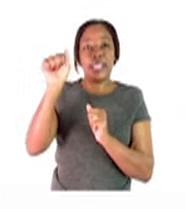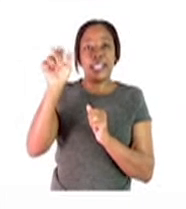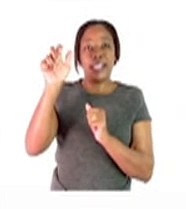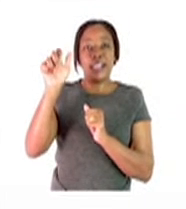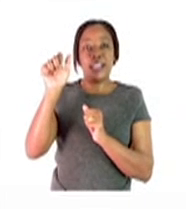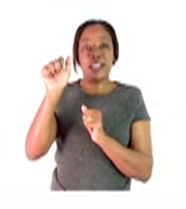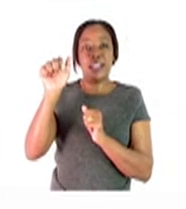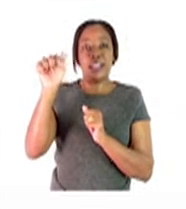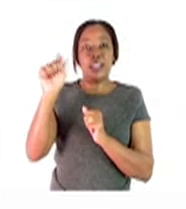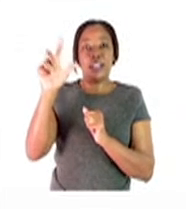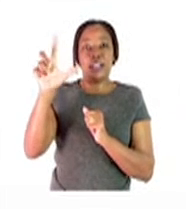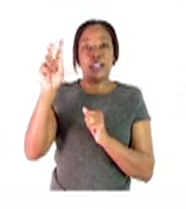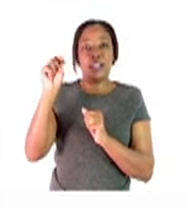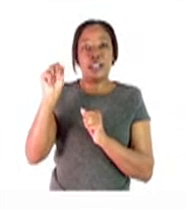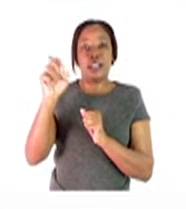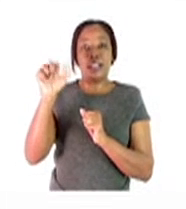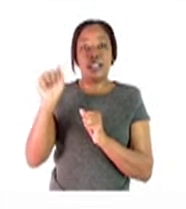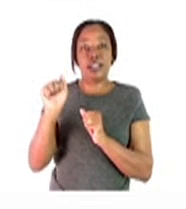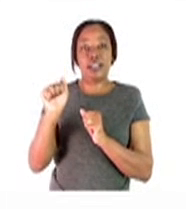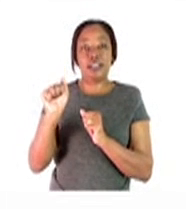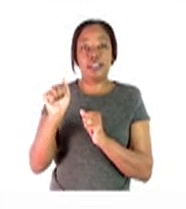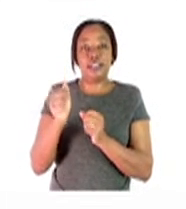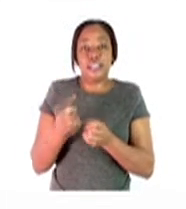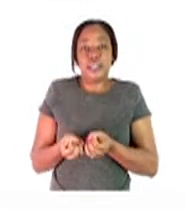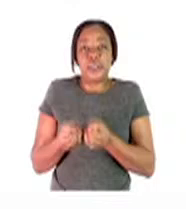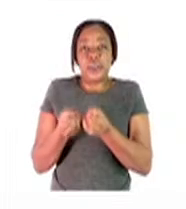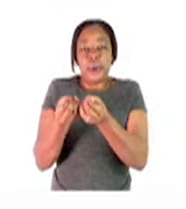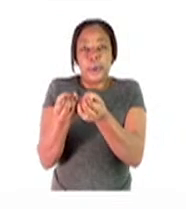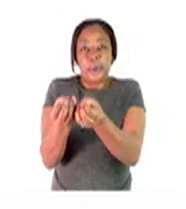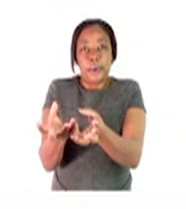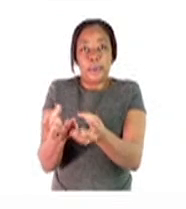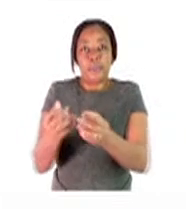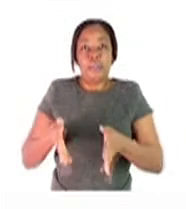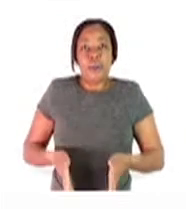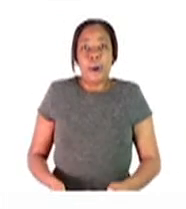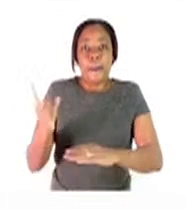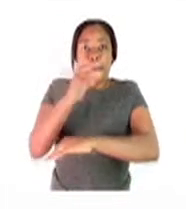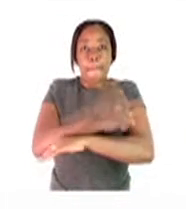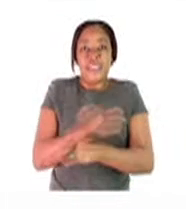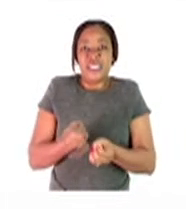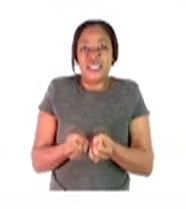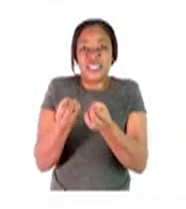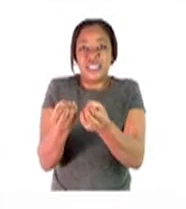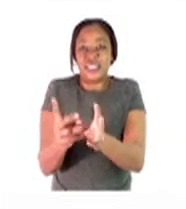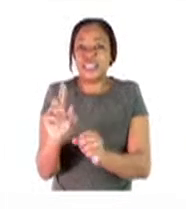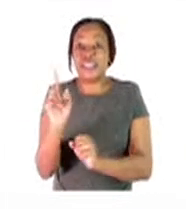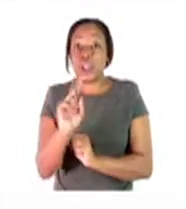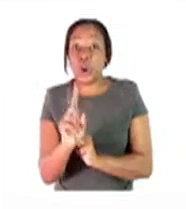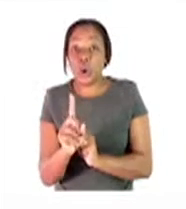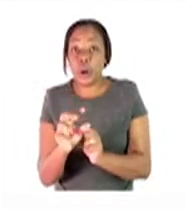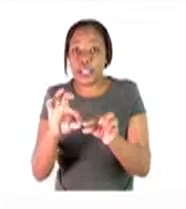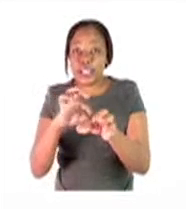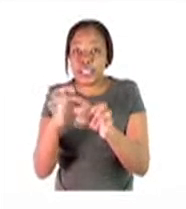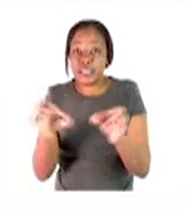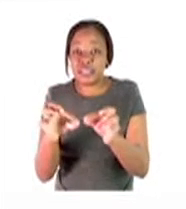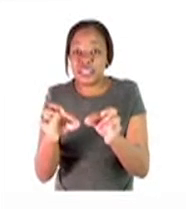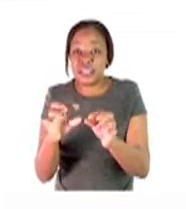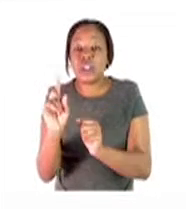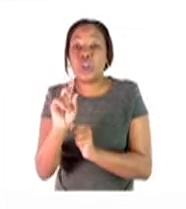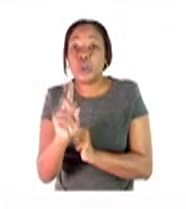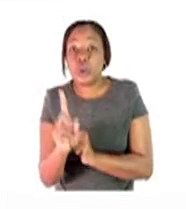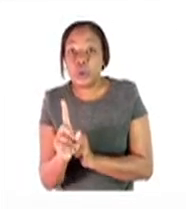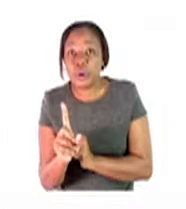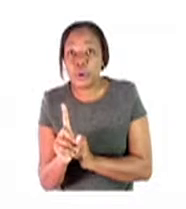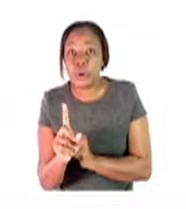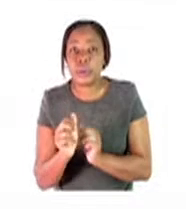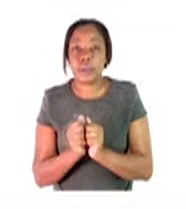his birthday? What was he given? You just have to go back to your passage again if you have